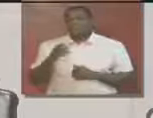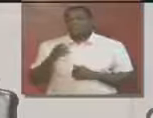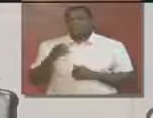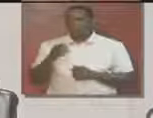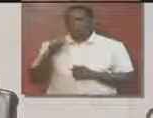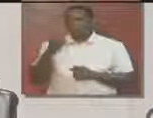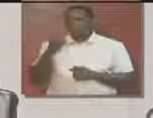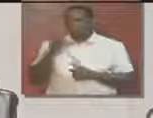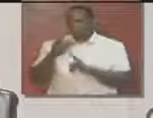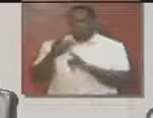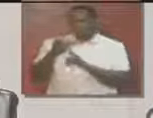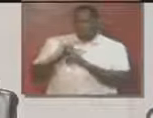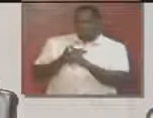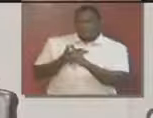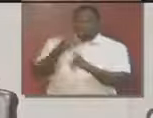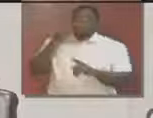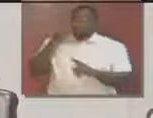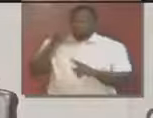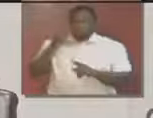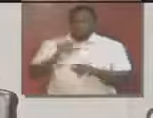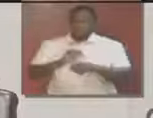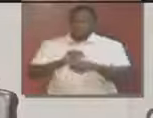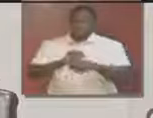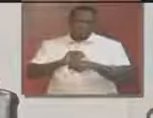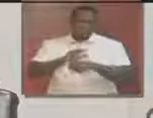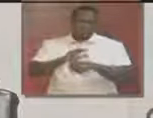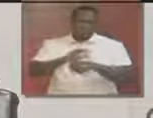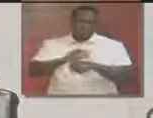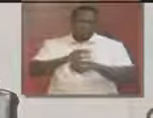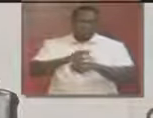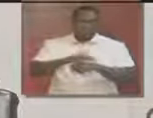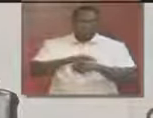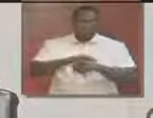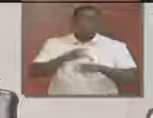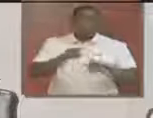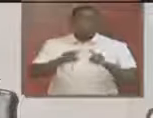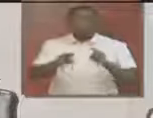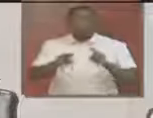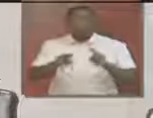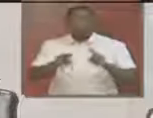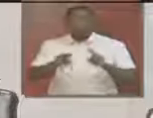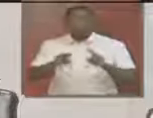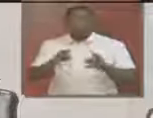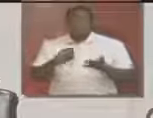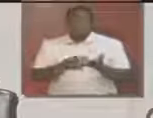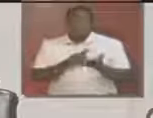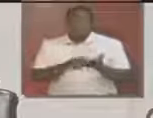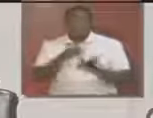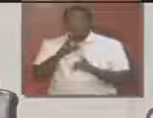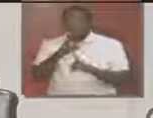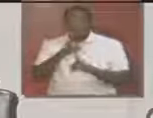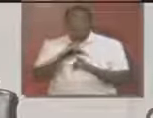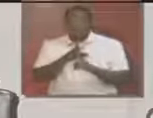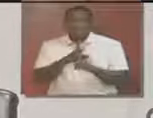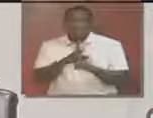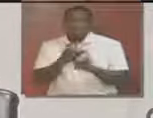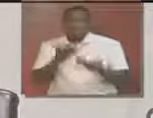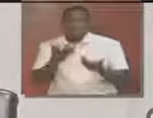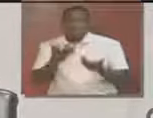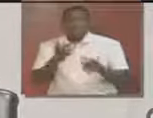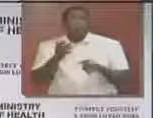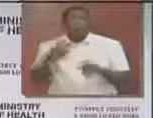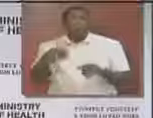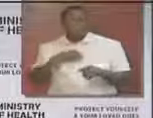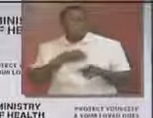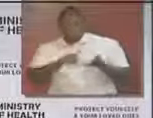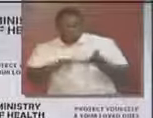seeing at least 6 months this can last for. So as we follow them up, we'll see if they're lasting longer than the 3 months so far. Thank